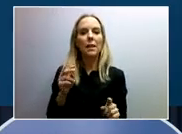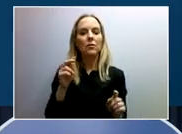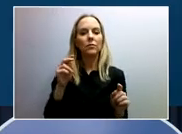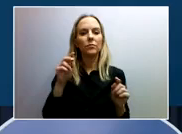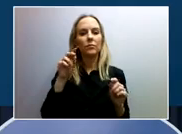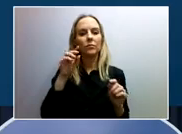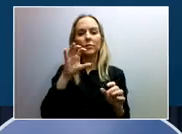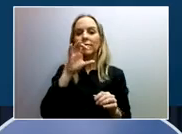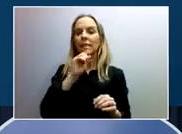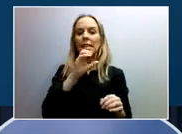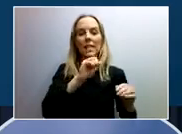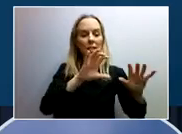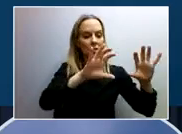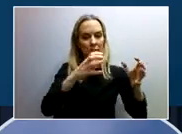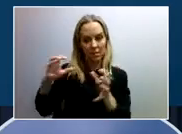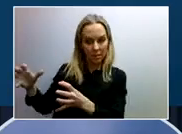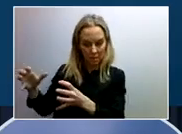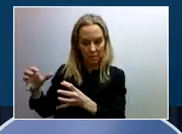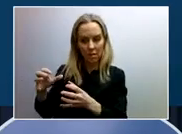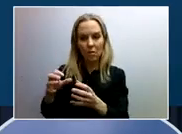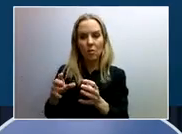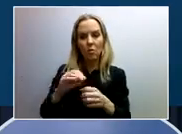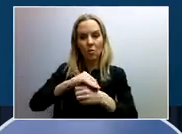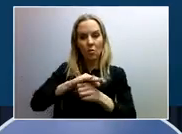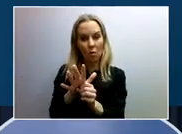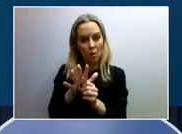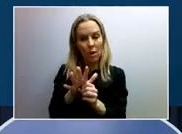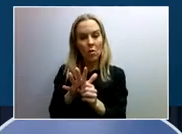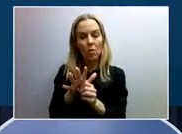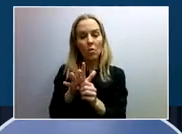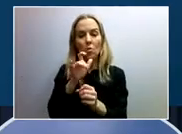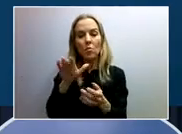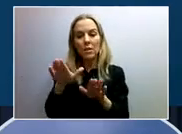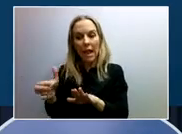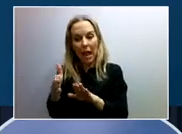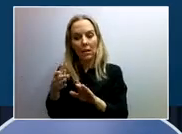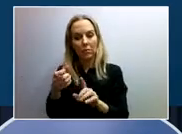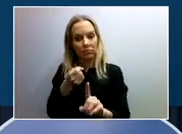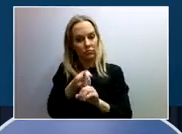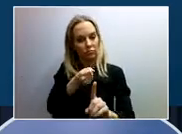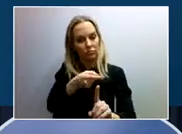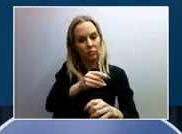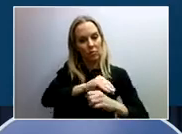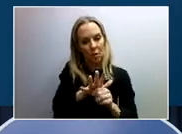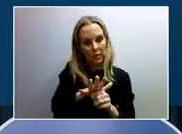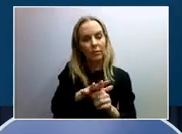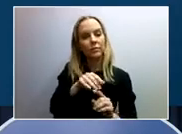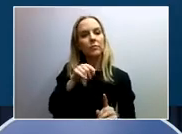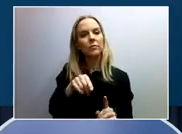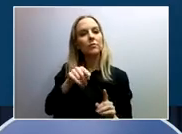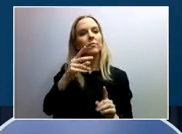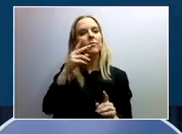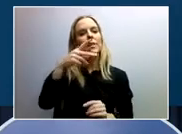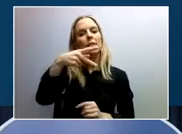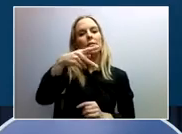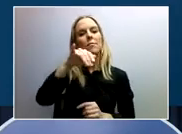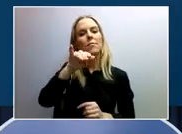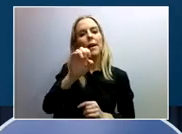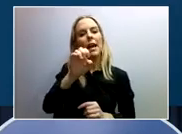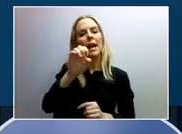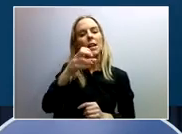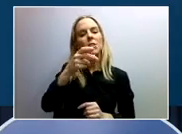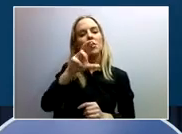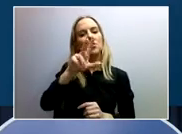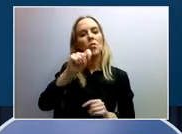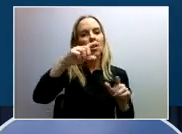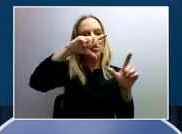of COVID deaths, and this is really, when we look at the pie chart, the one on March 2020 to May